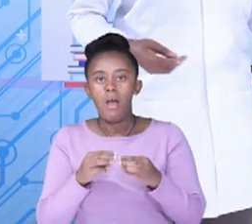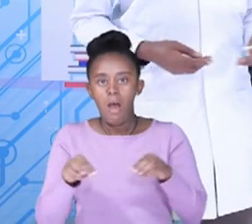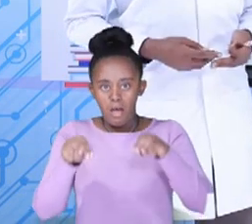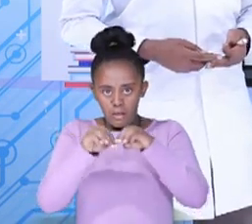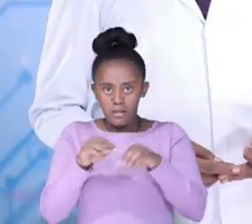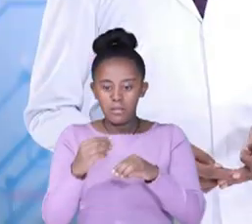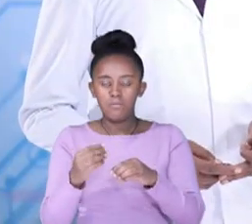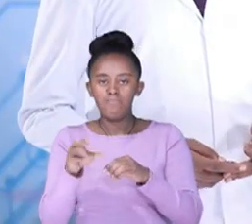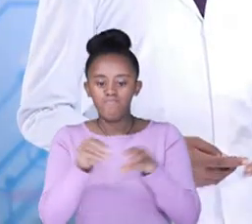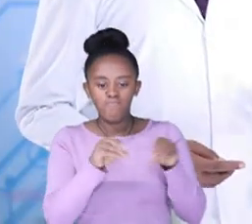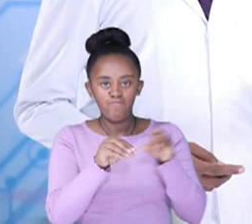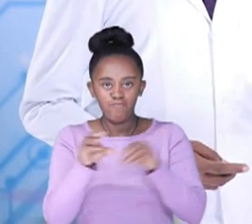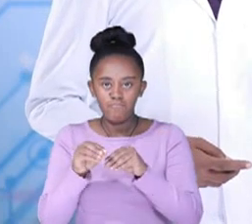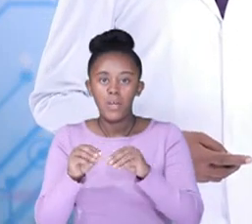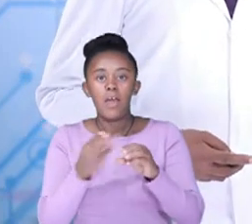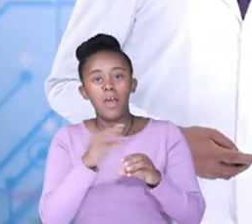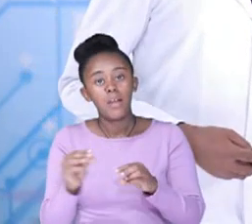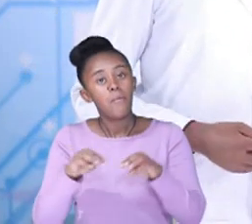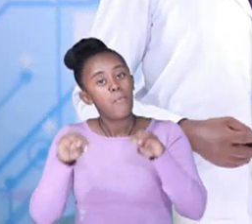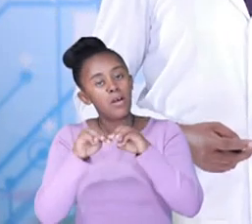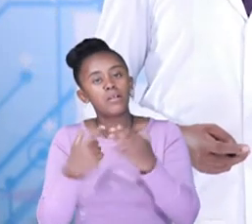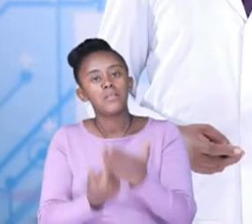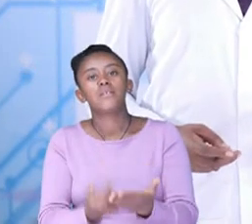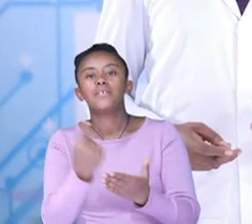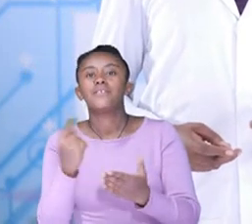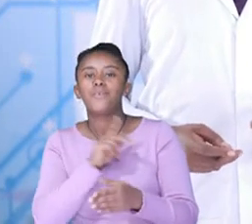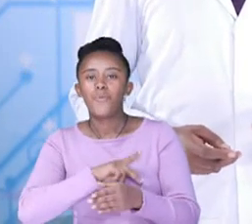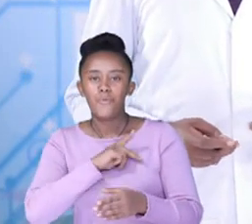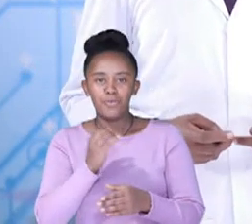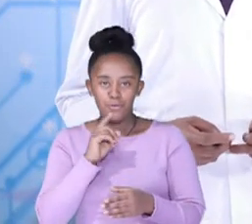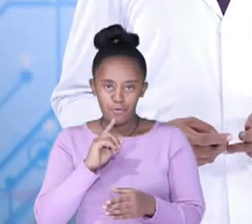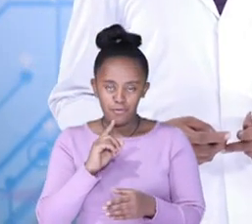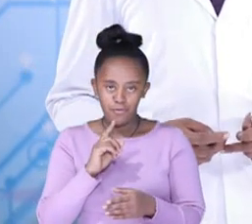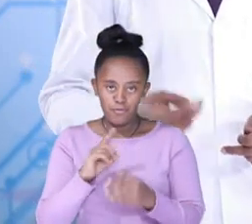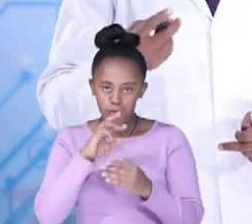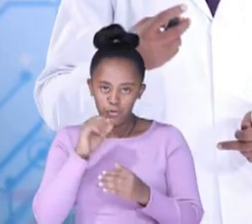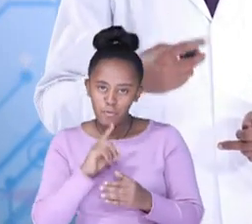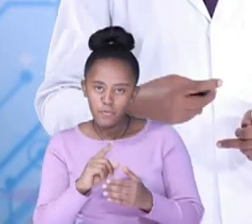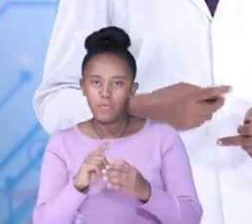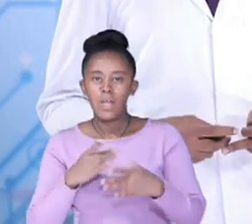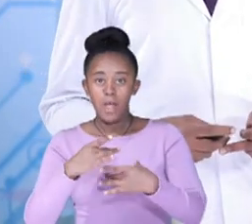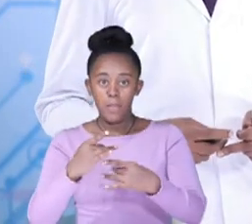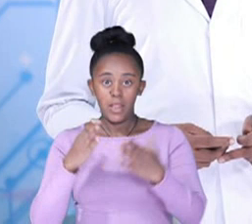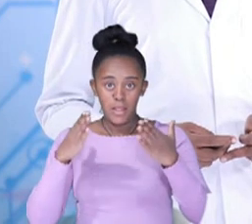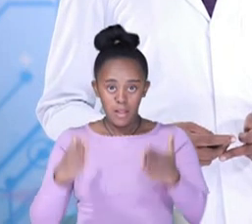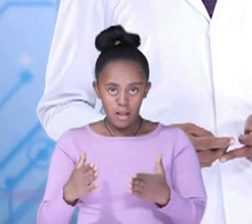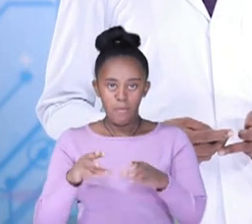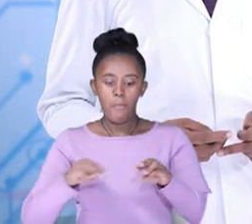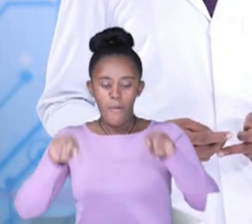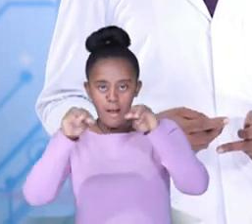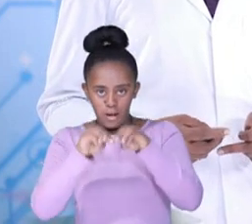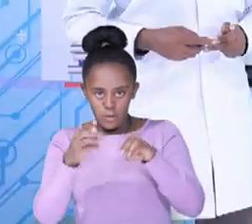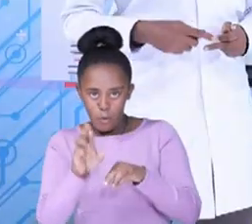magnetic materials. And magnet has such a property because of its elemental magnets or because